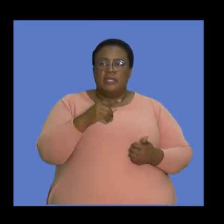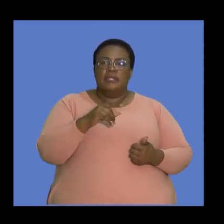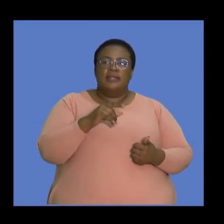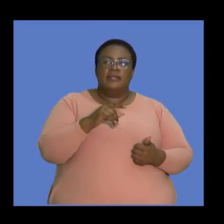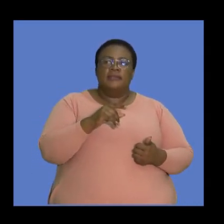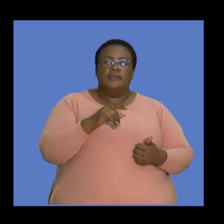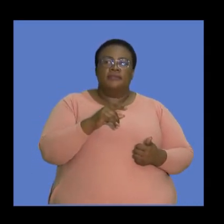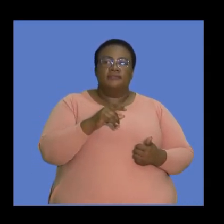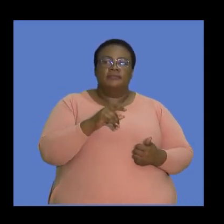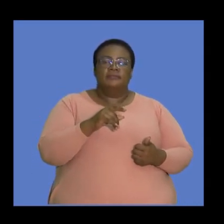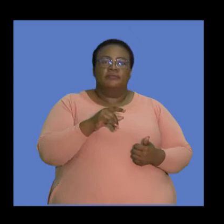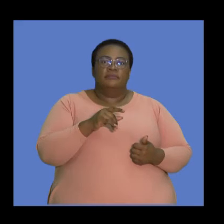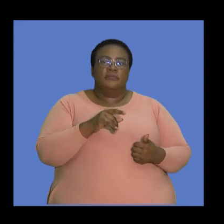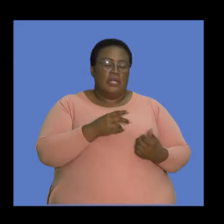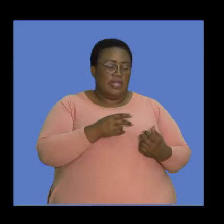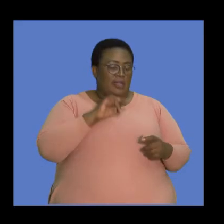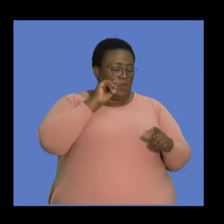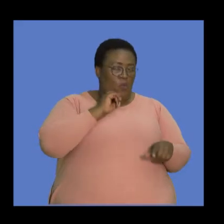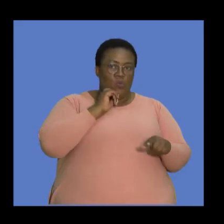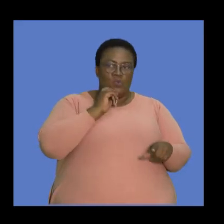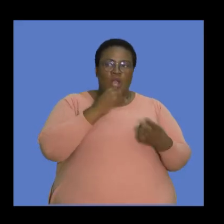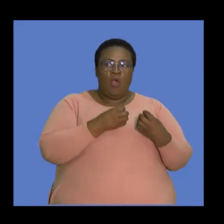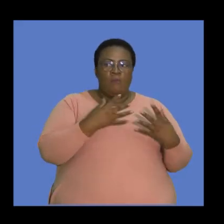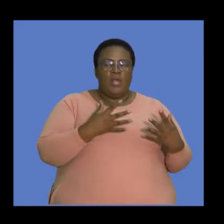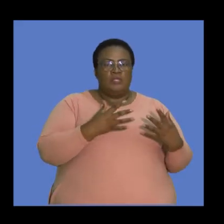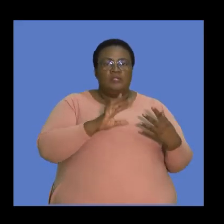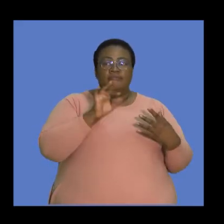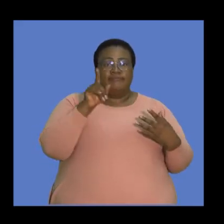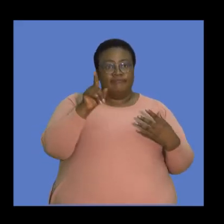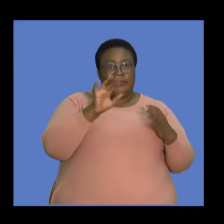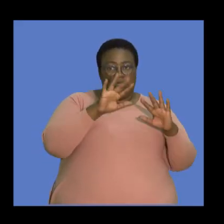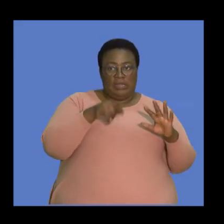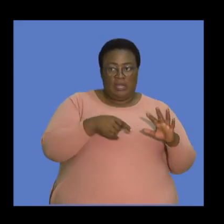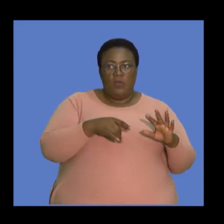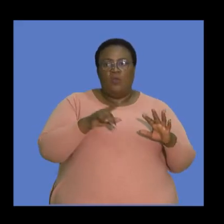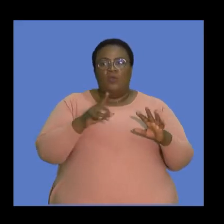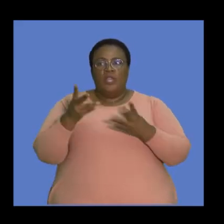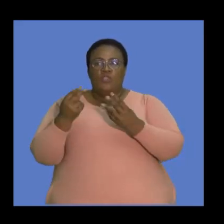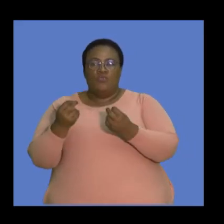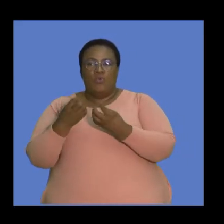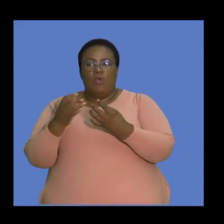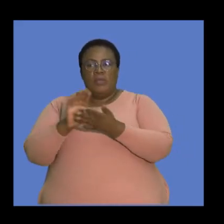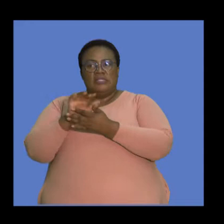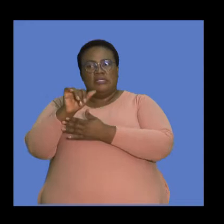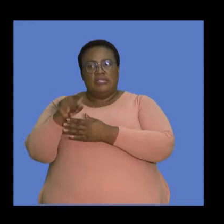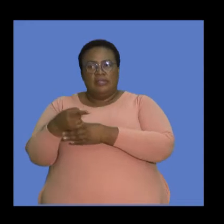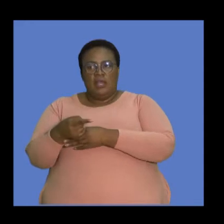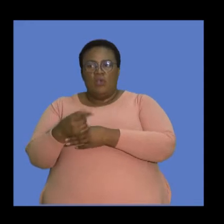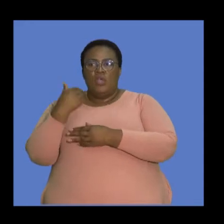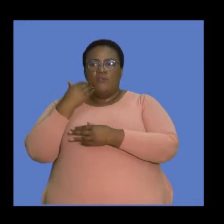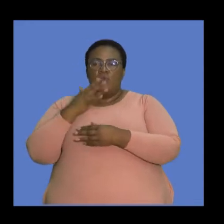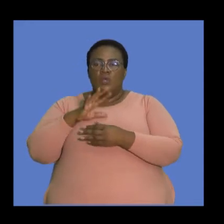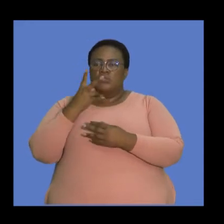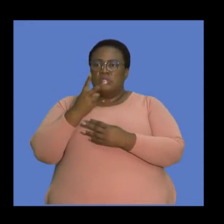question, remember, scrap value was that much, the new price was that much. If you want to find